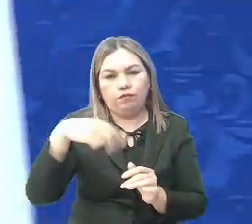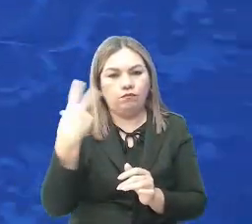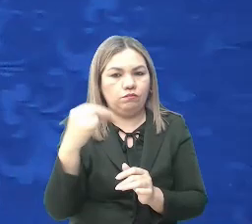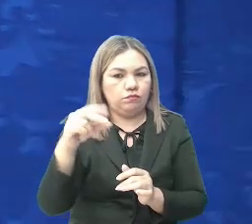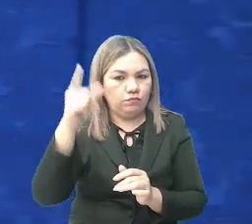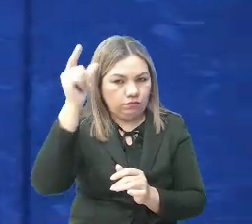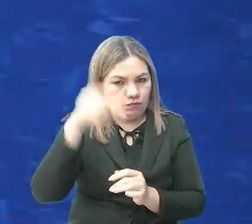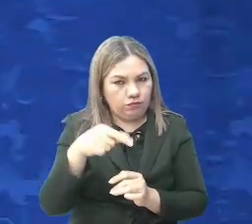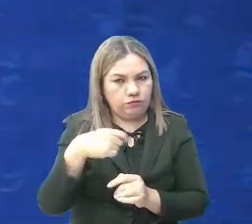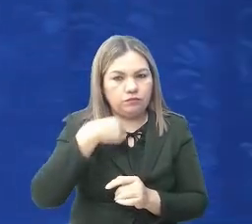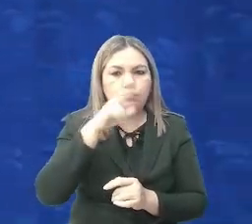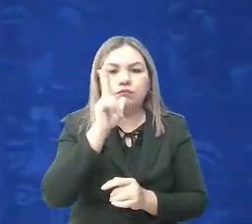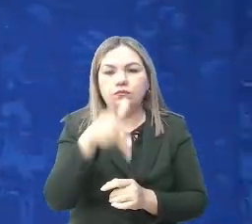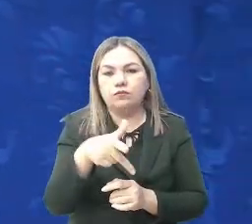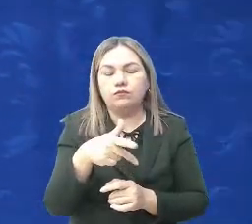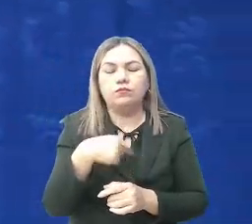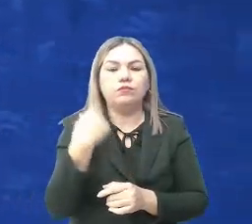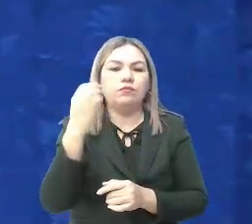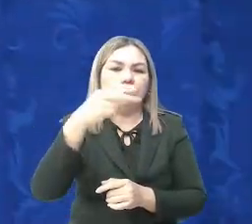inherit,